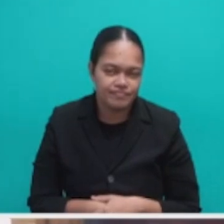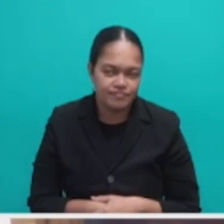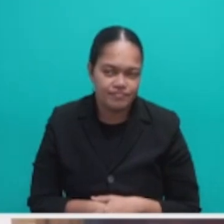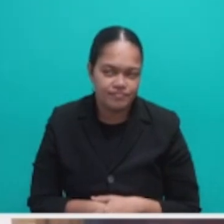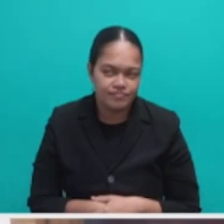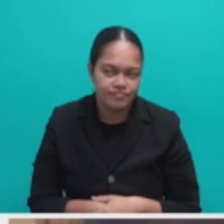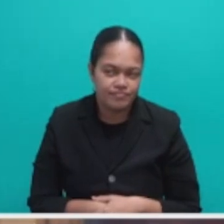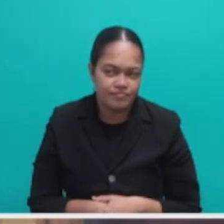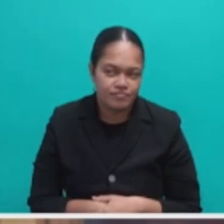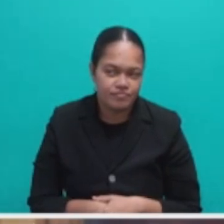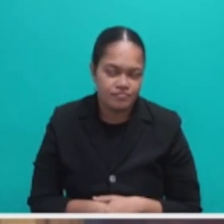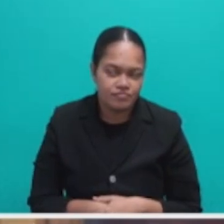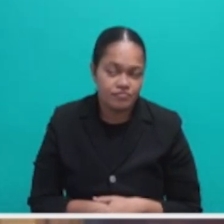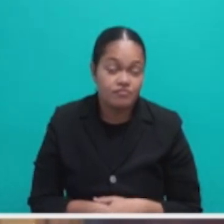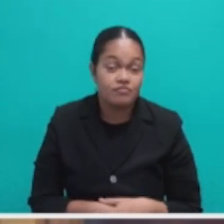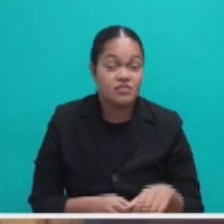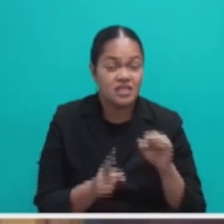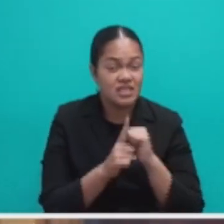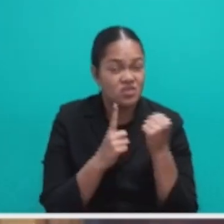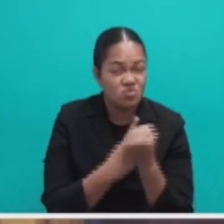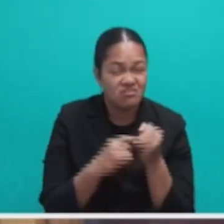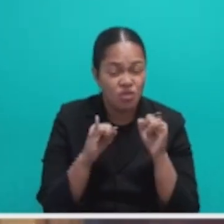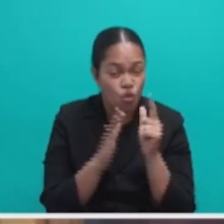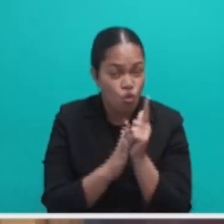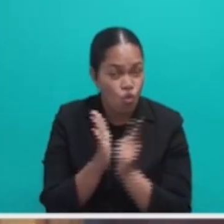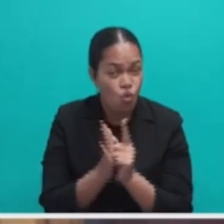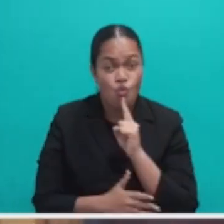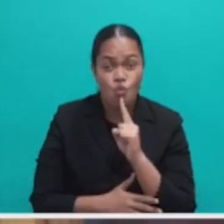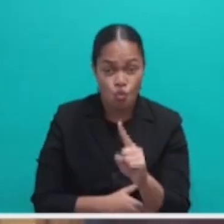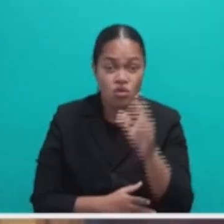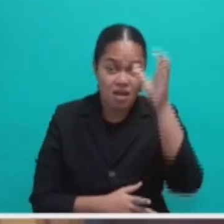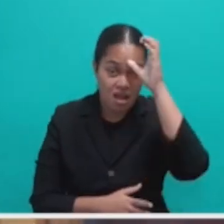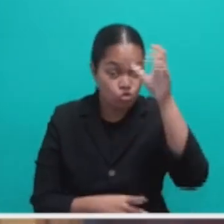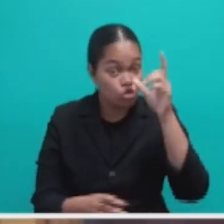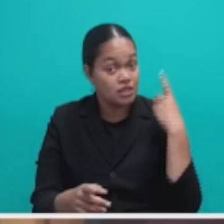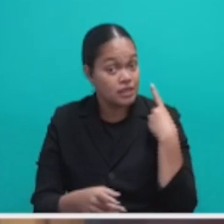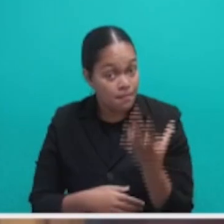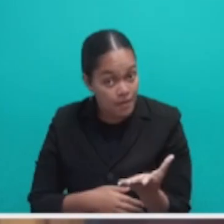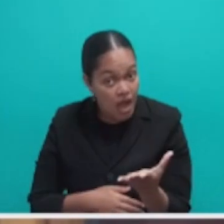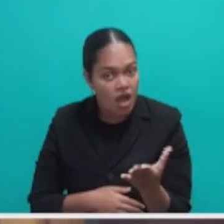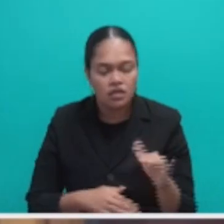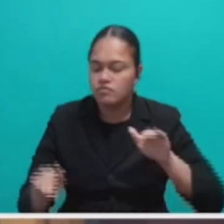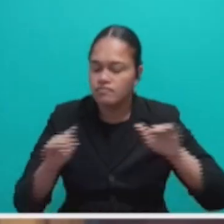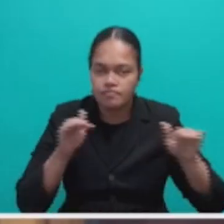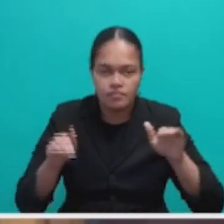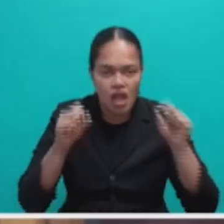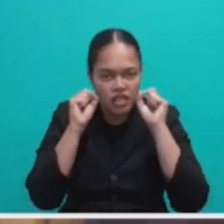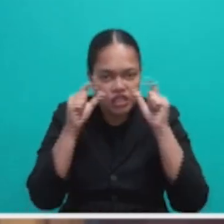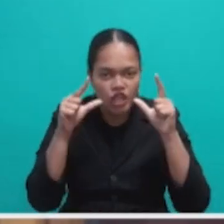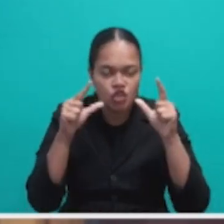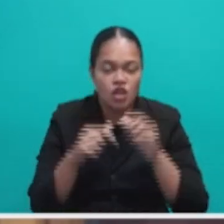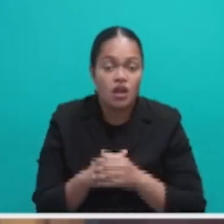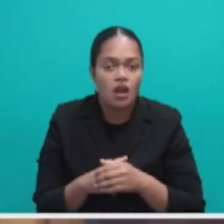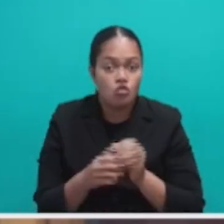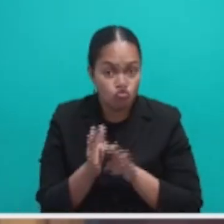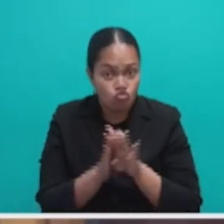Mr. Speaker, sir, the situation on law and order in the country demands some urgent attention. There is a growing